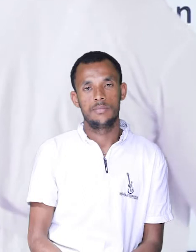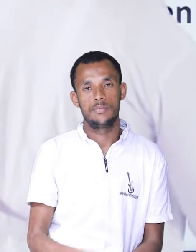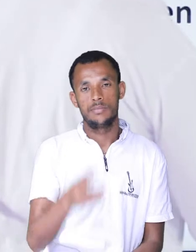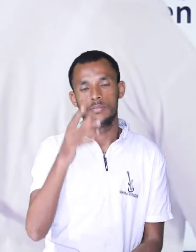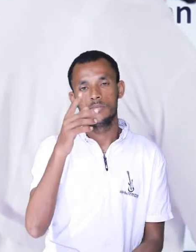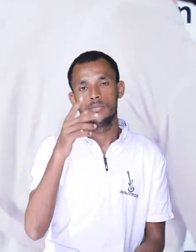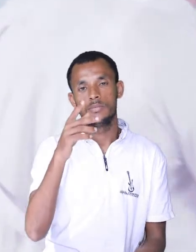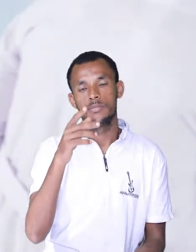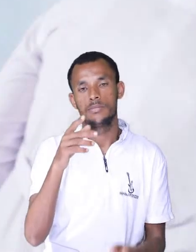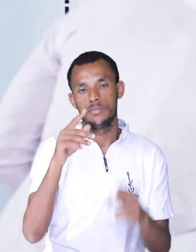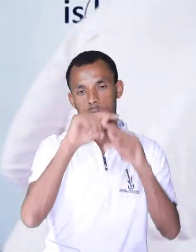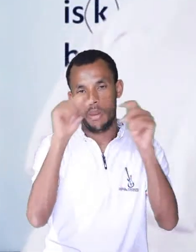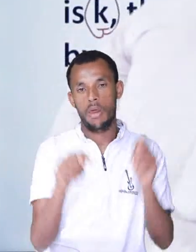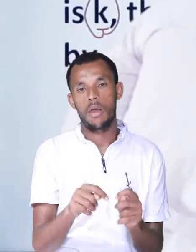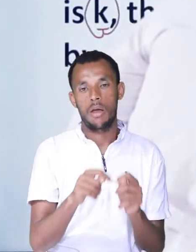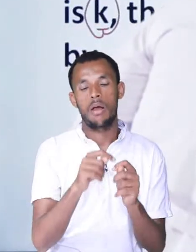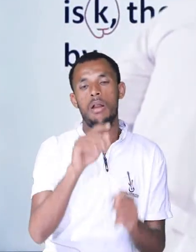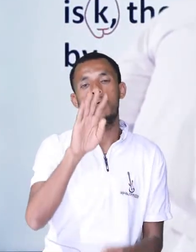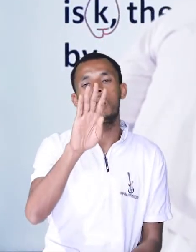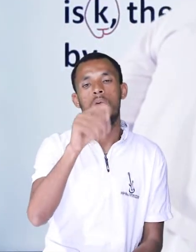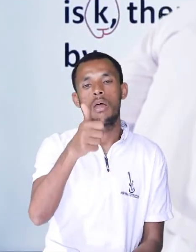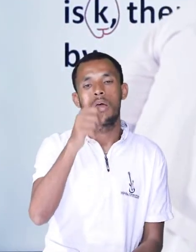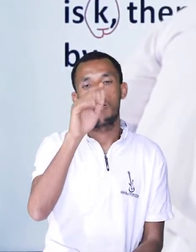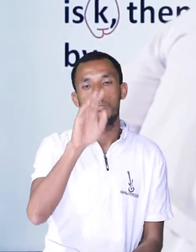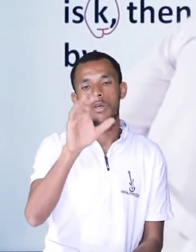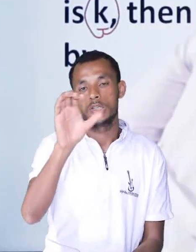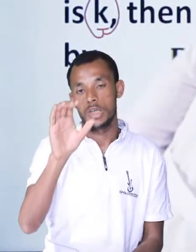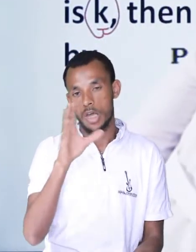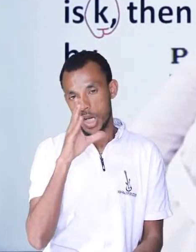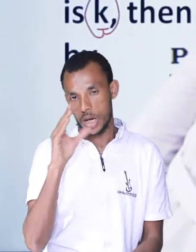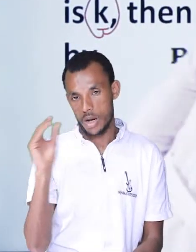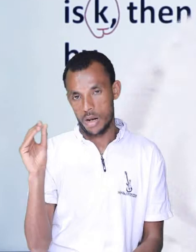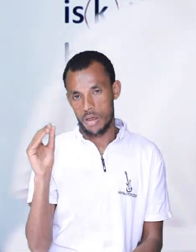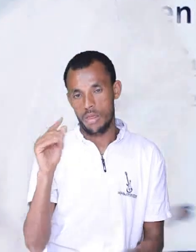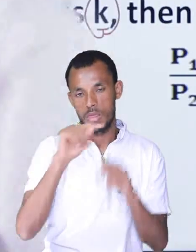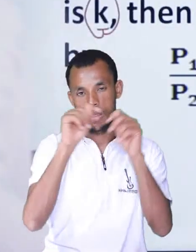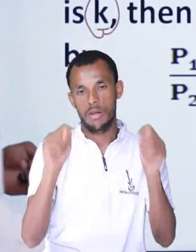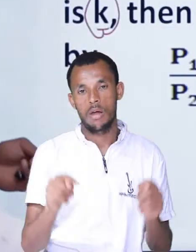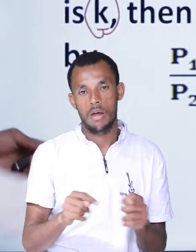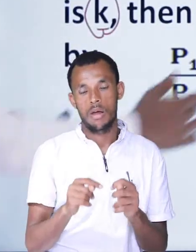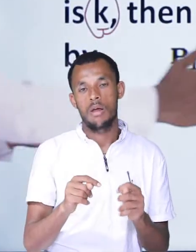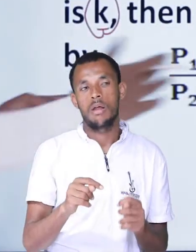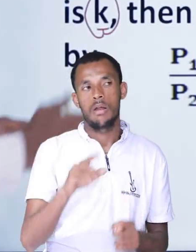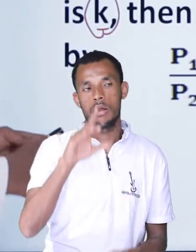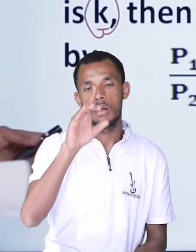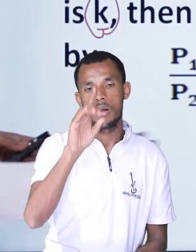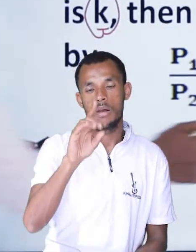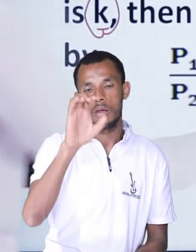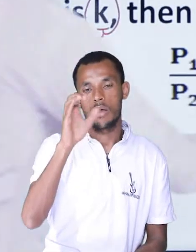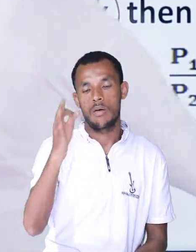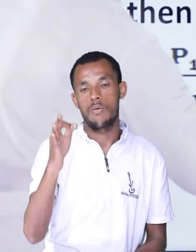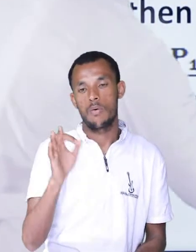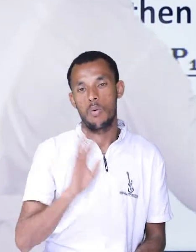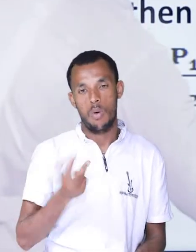Triangle A, B, C, D, E, F. Now, if you have two